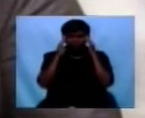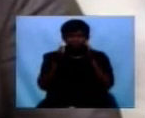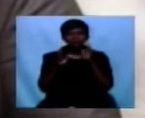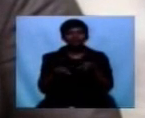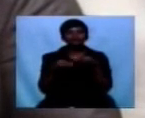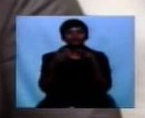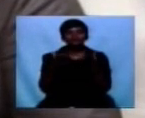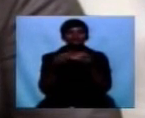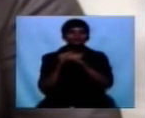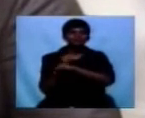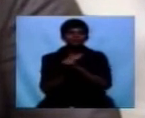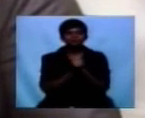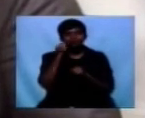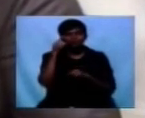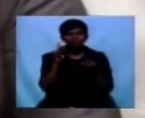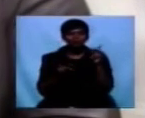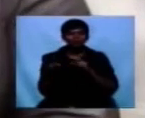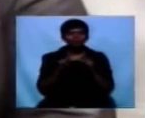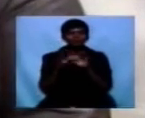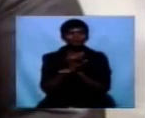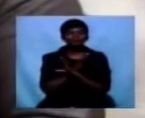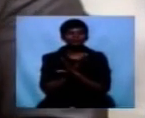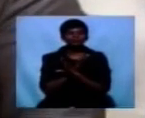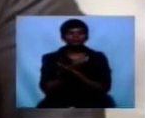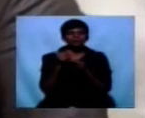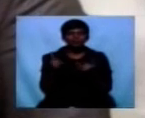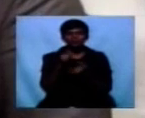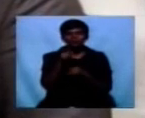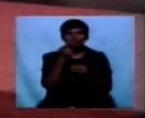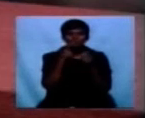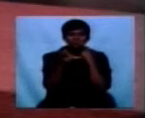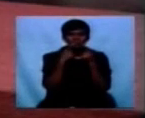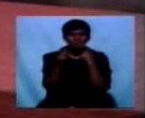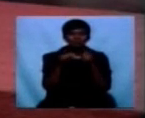providing security for the Zambian people. So you spoke of all the